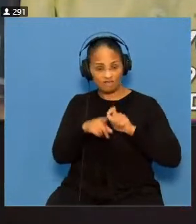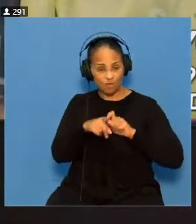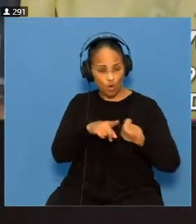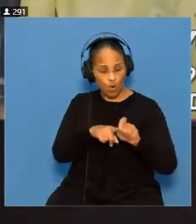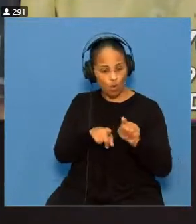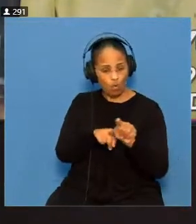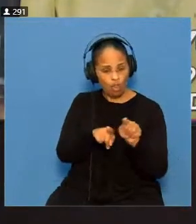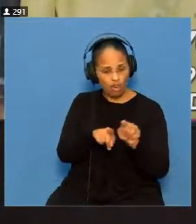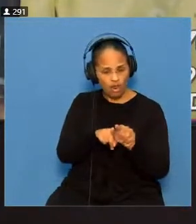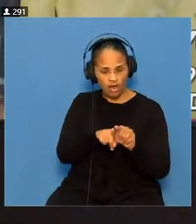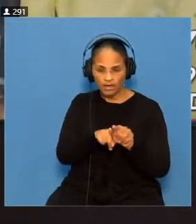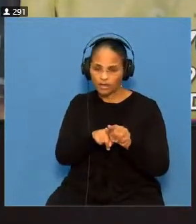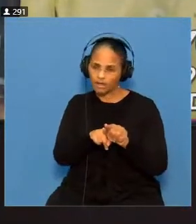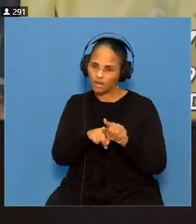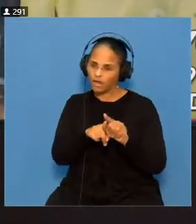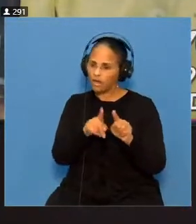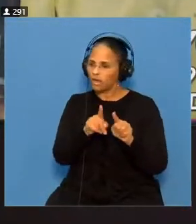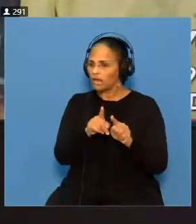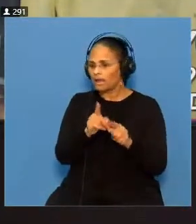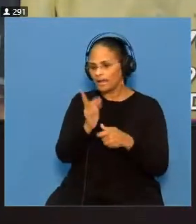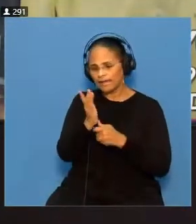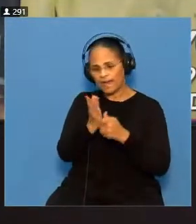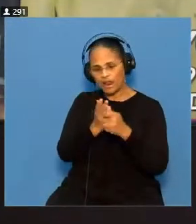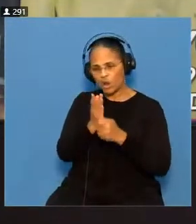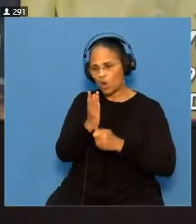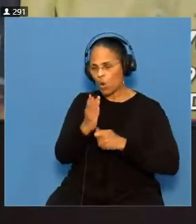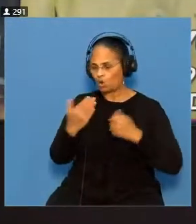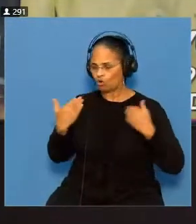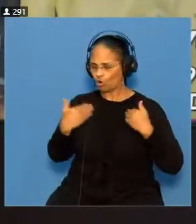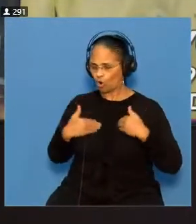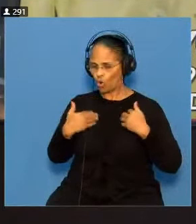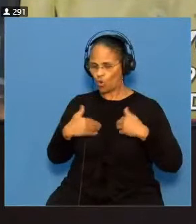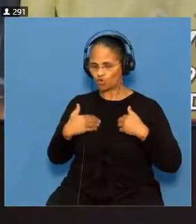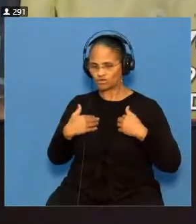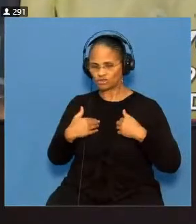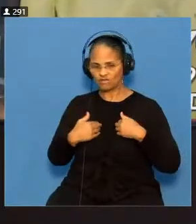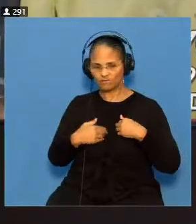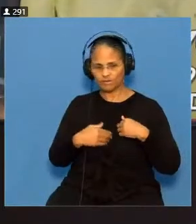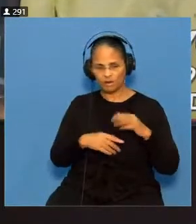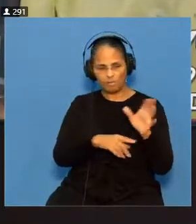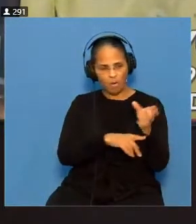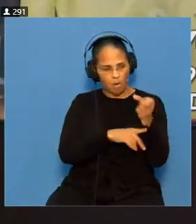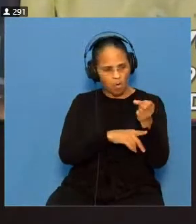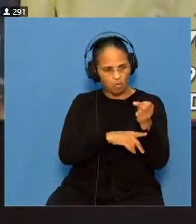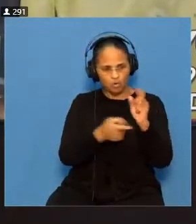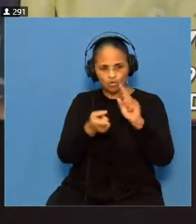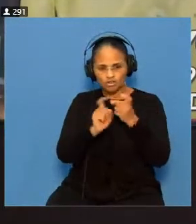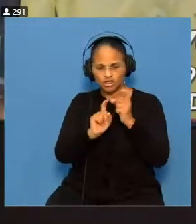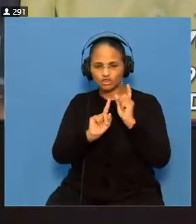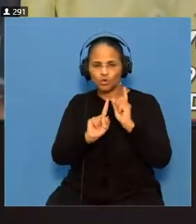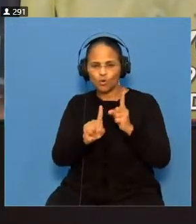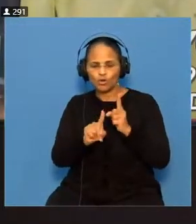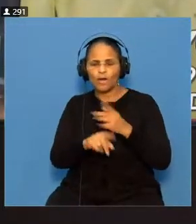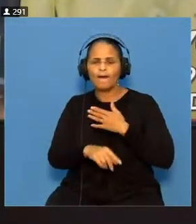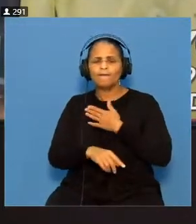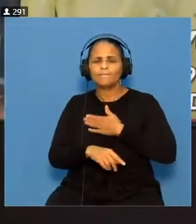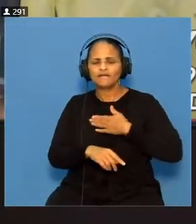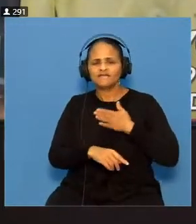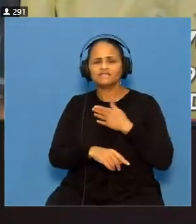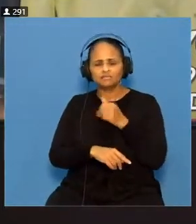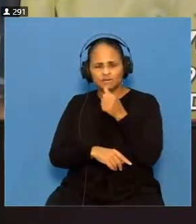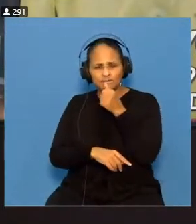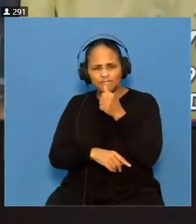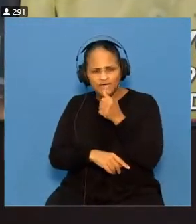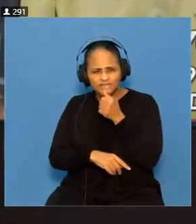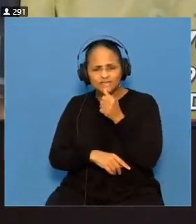like catalog stores, and you've been placed on hold because you want to change your order. We're just asking people to be patient, because the reality is